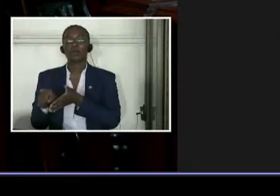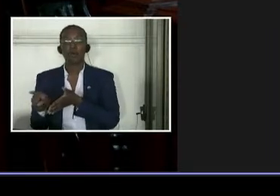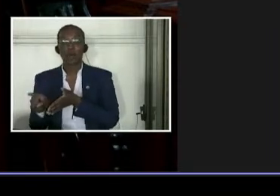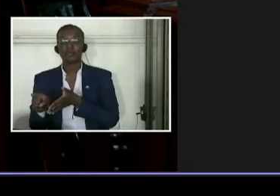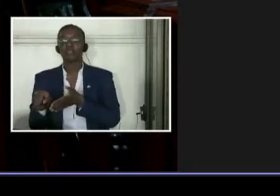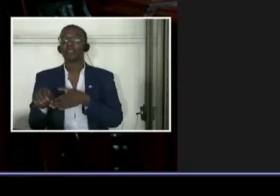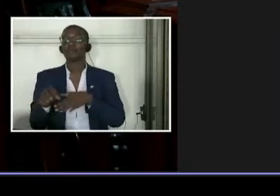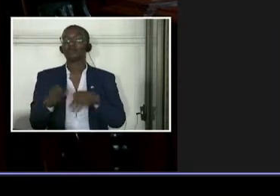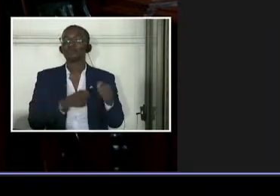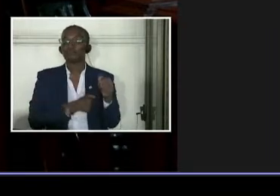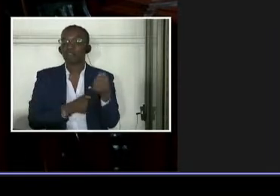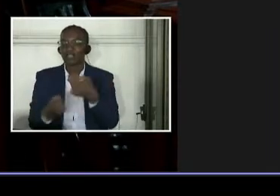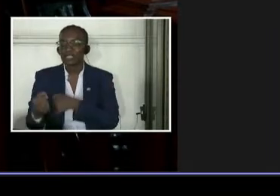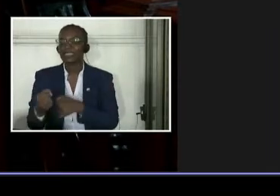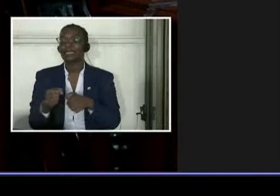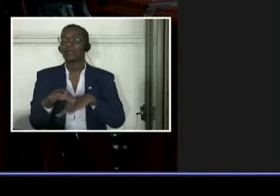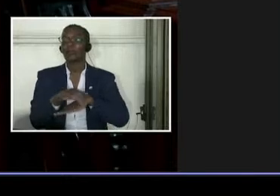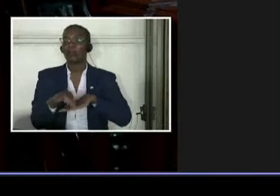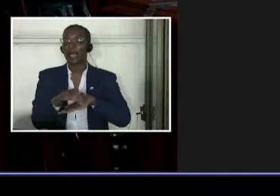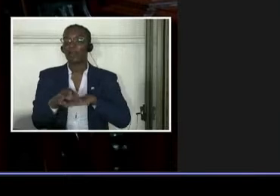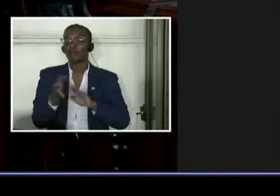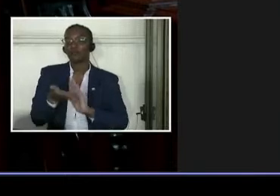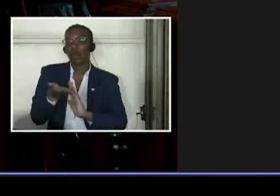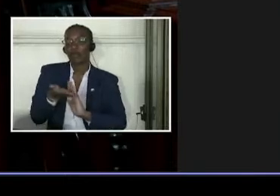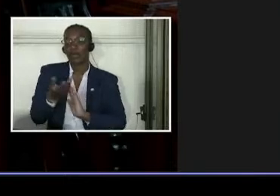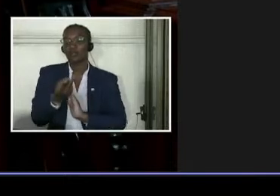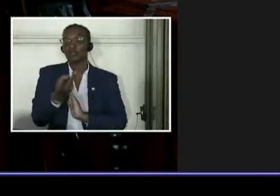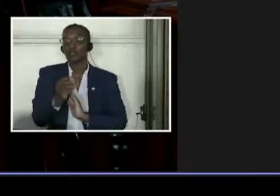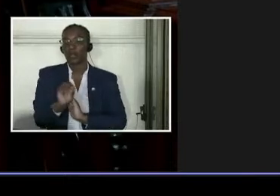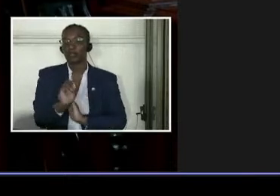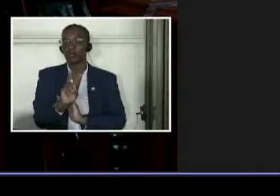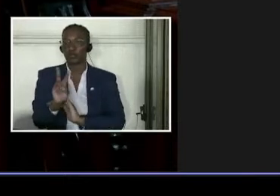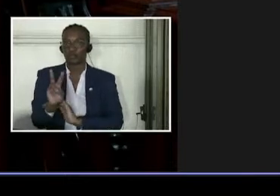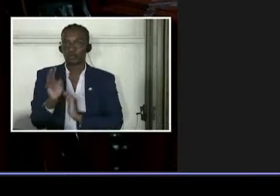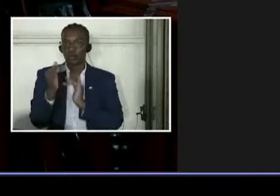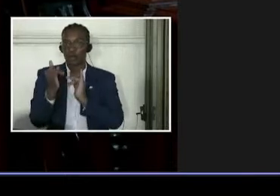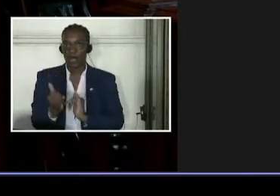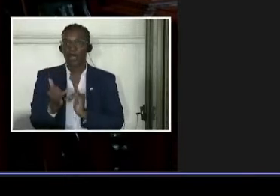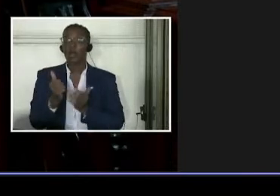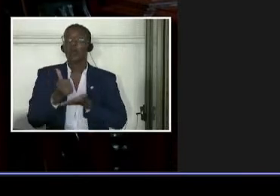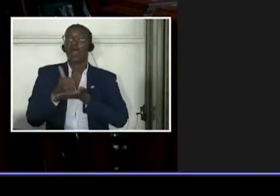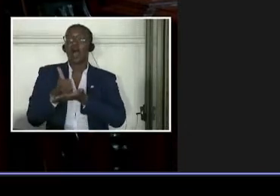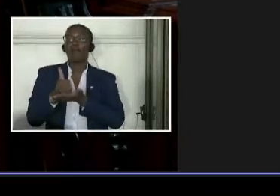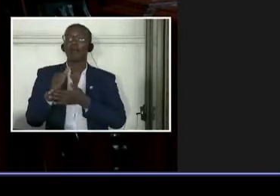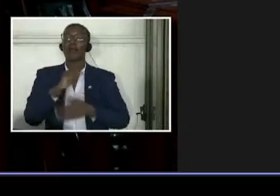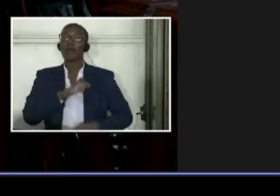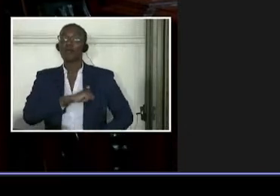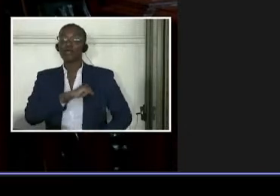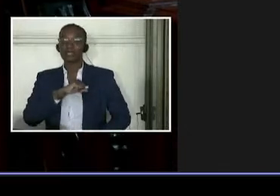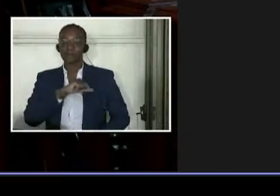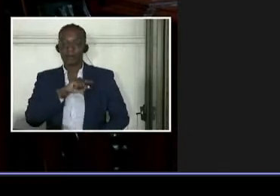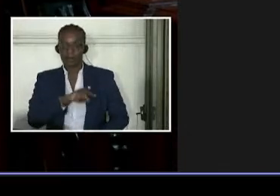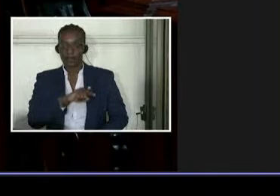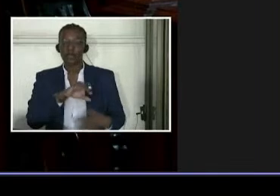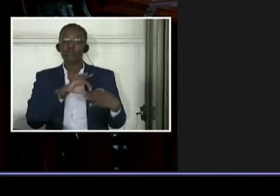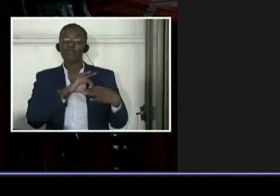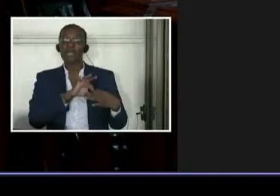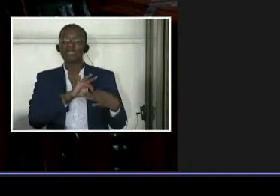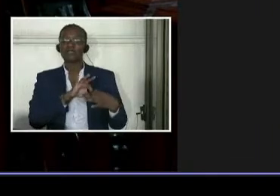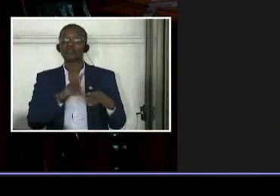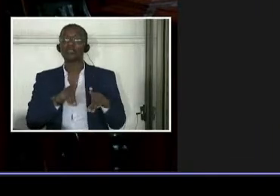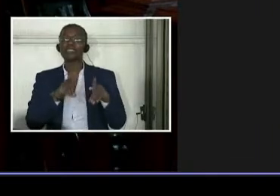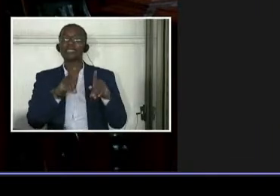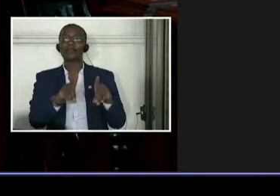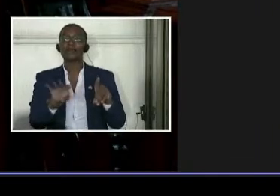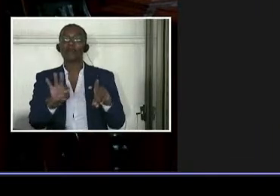strategic plans for informal settlements upgrade in 2022-23. We are also assisting municipalities with bulk challenges related to the delivery